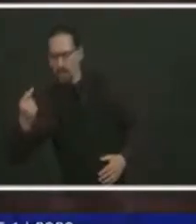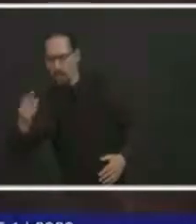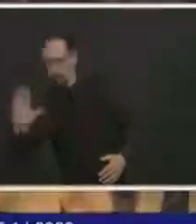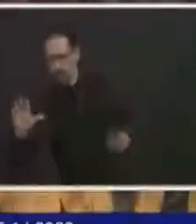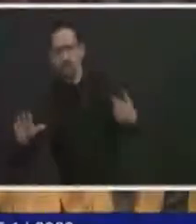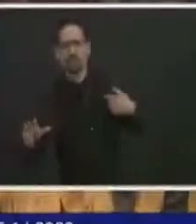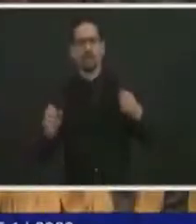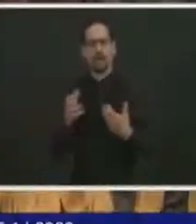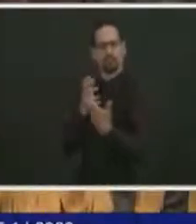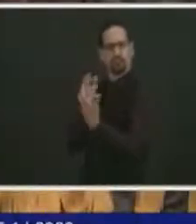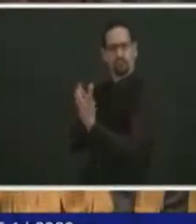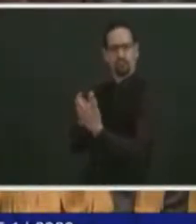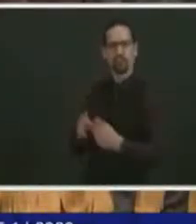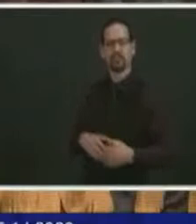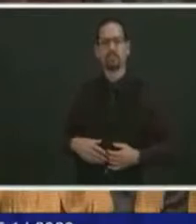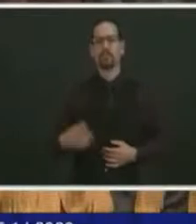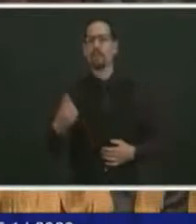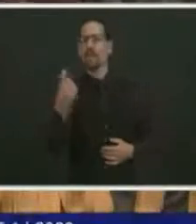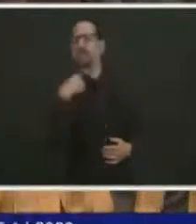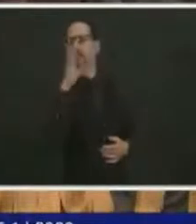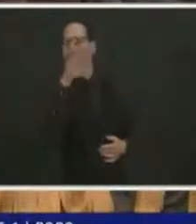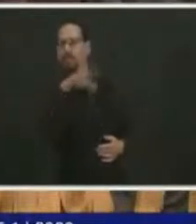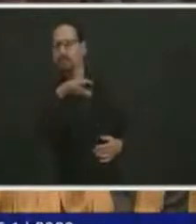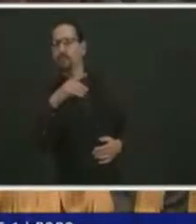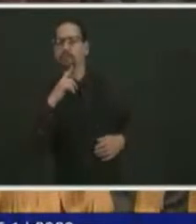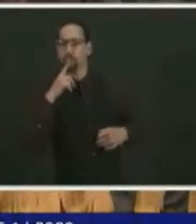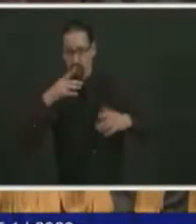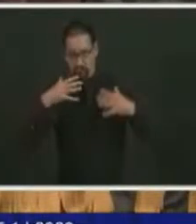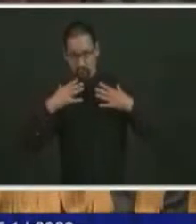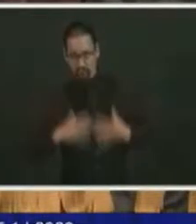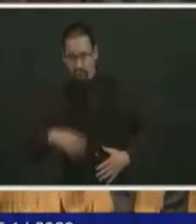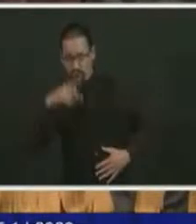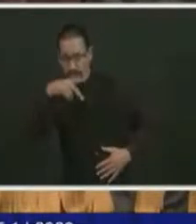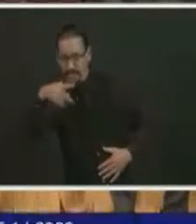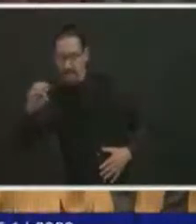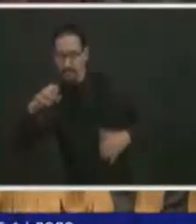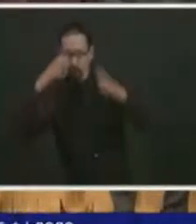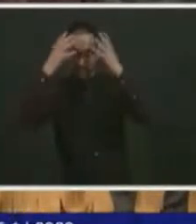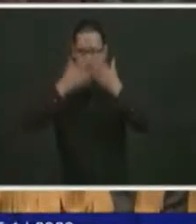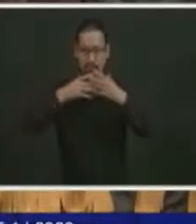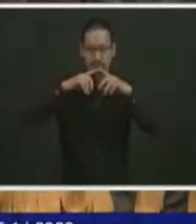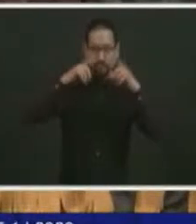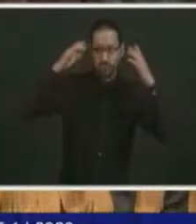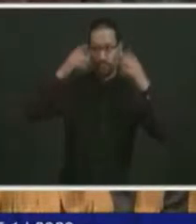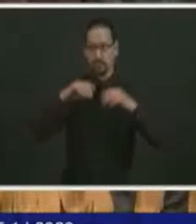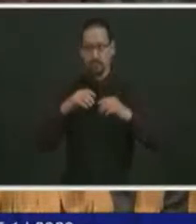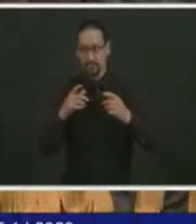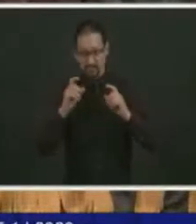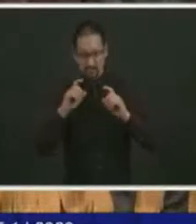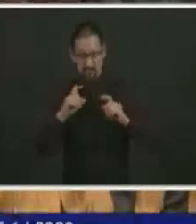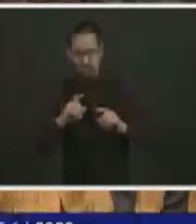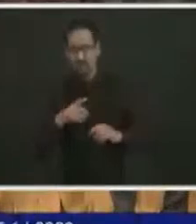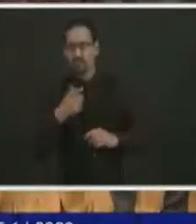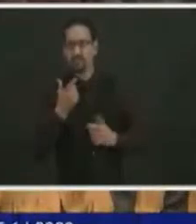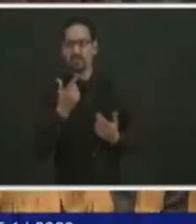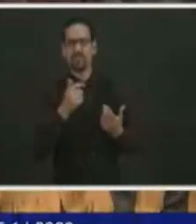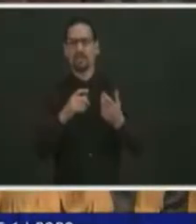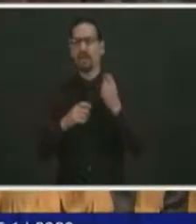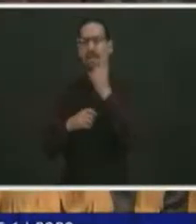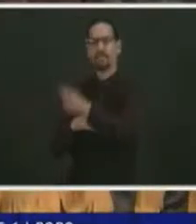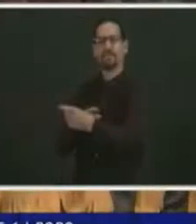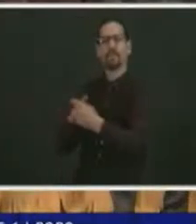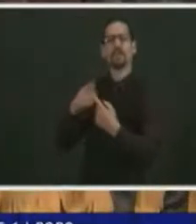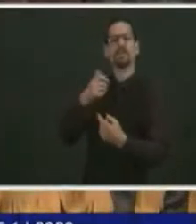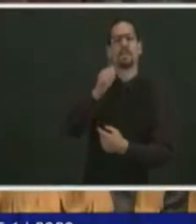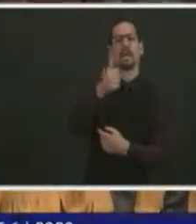is PPE, and she said through the Dental Association, she got 10 large masks, 5 small ones, and 95s, and said that's